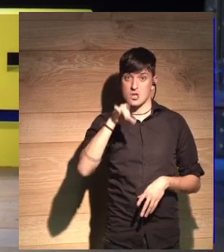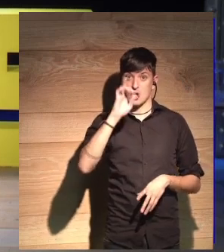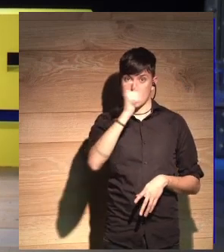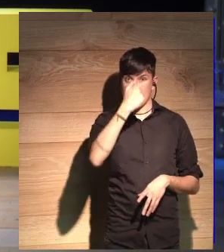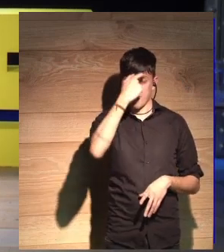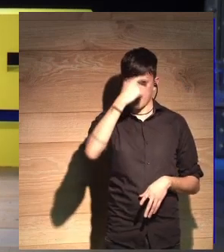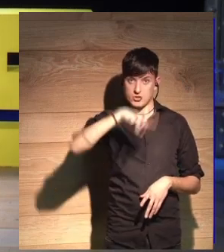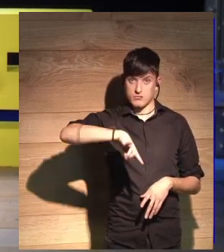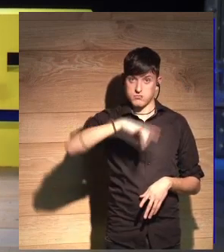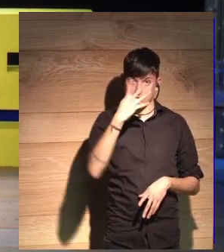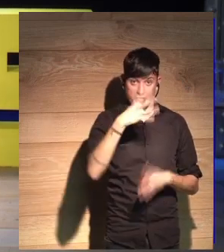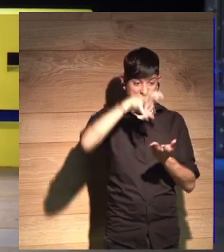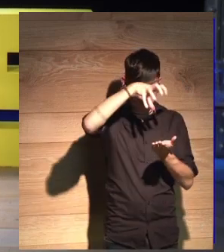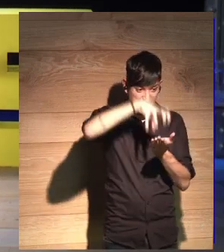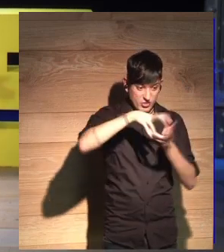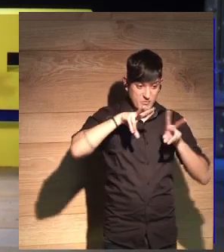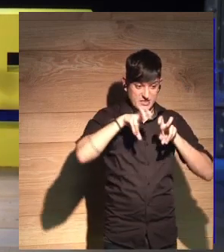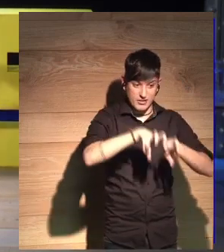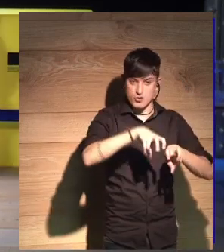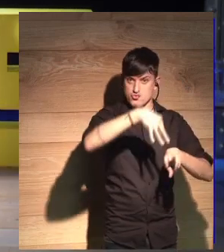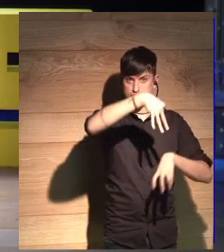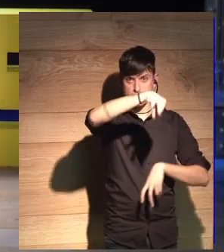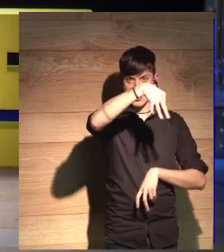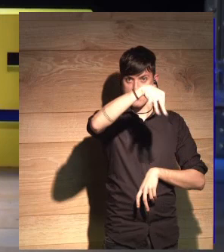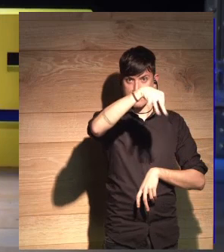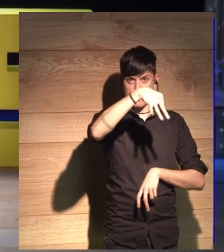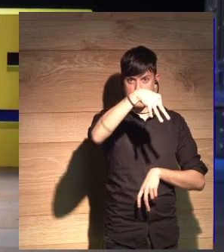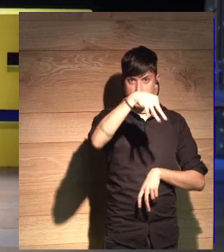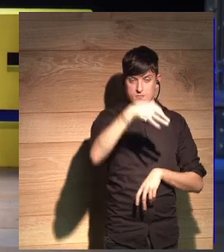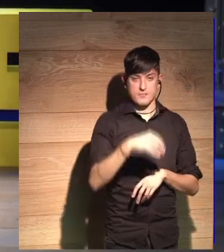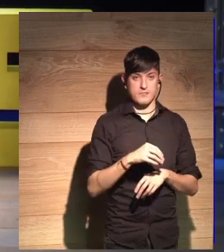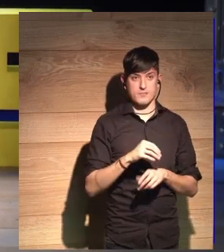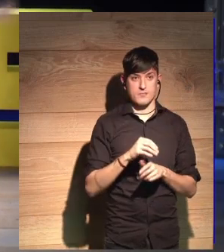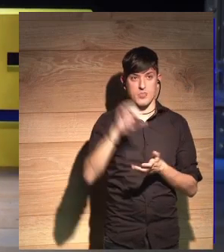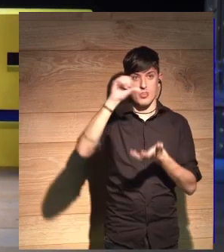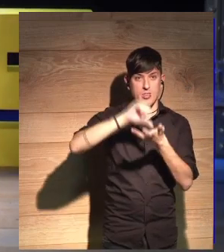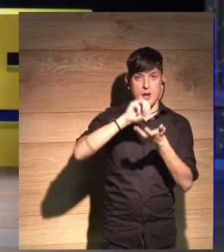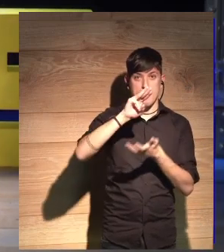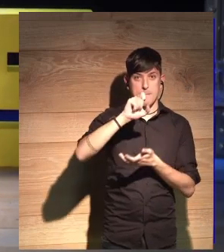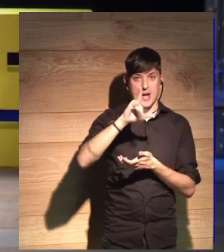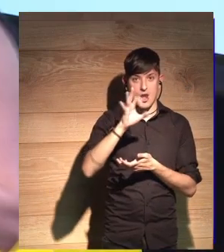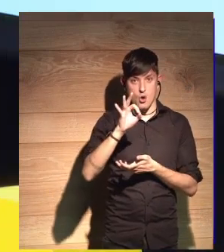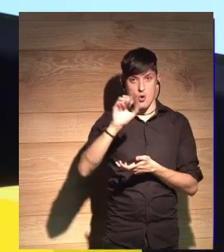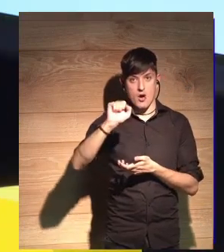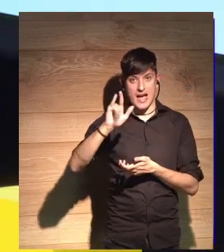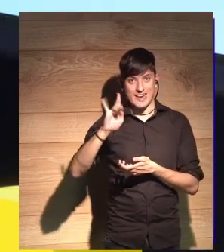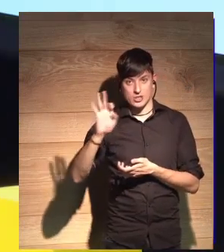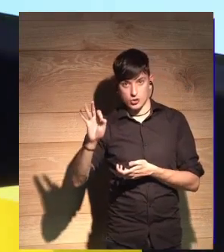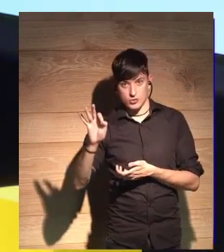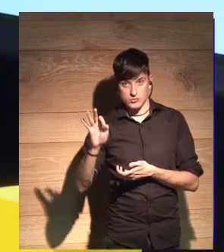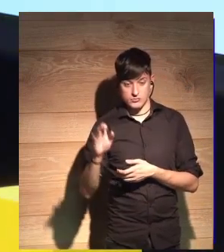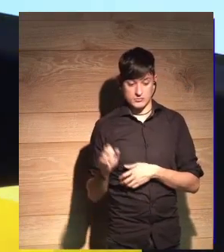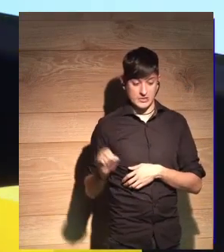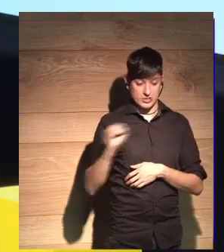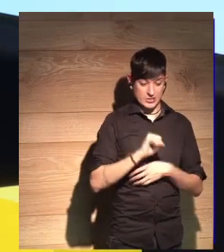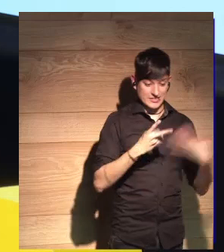was in Palo Alto. It's still around, but it's not as innovative. It was around really from the 70s to the 90s, and they were innovative